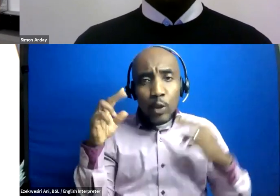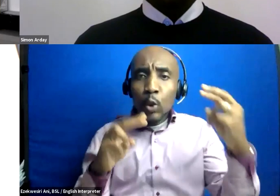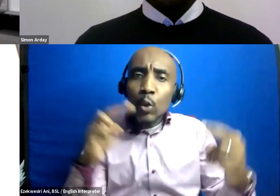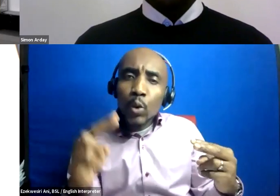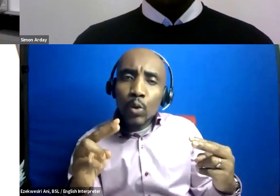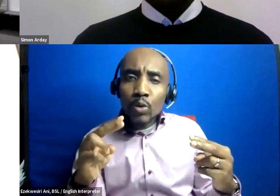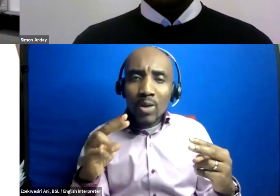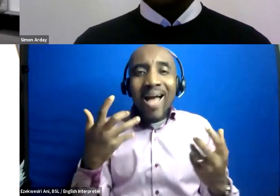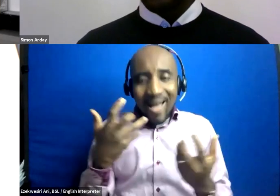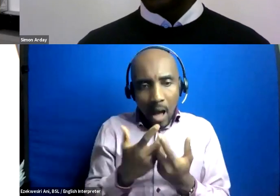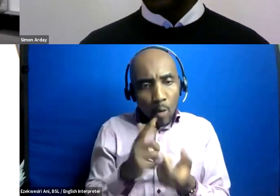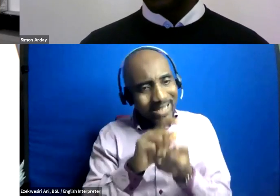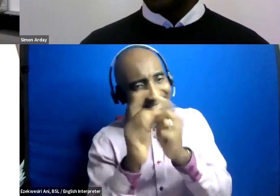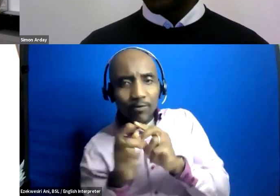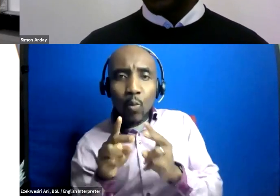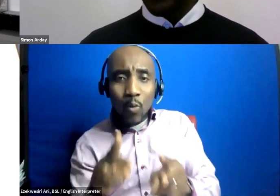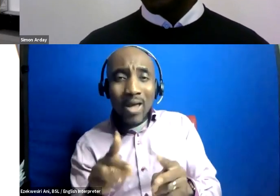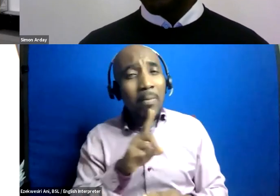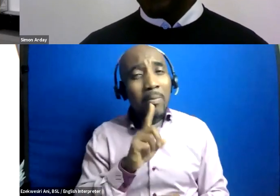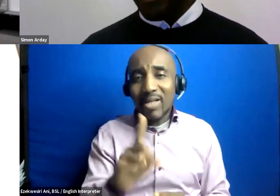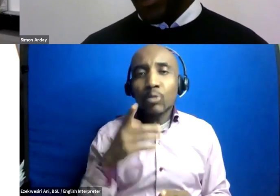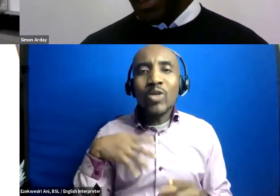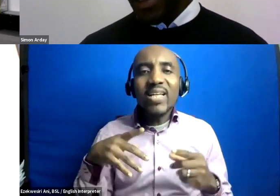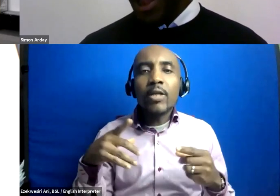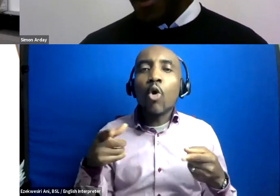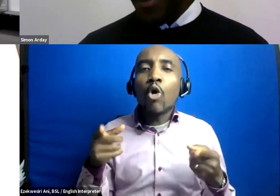kind of authority to do so.